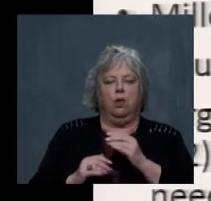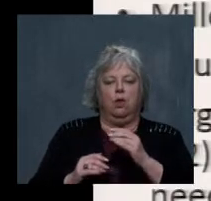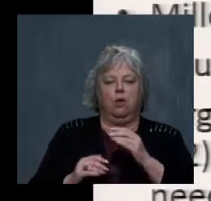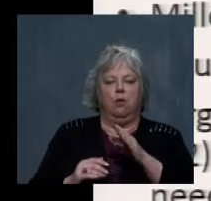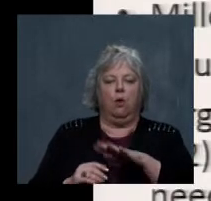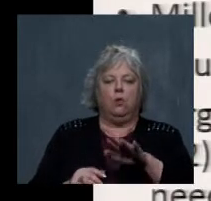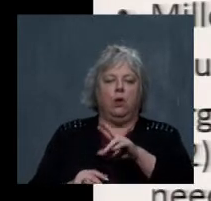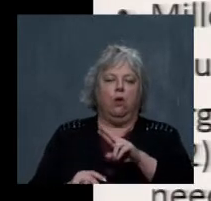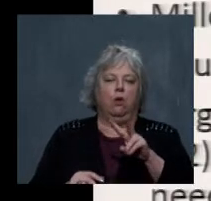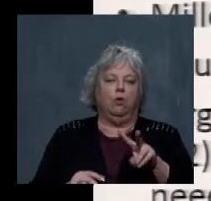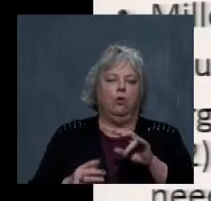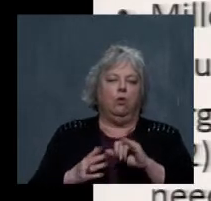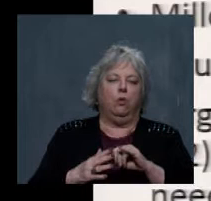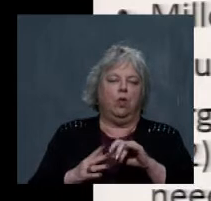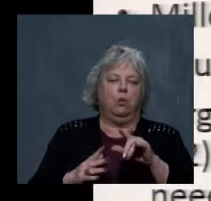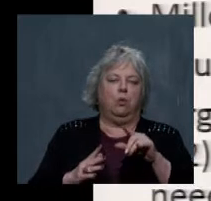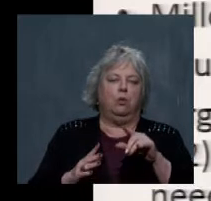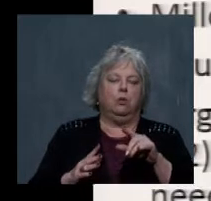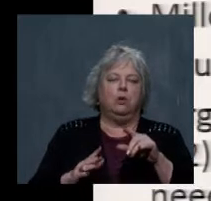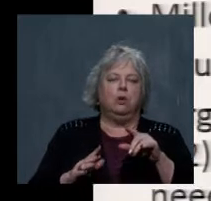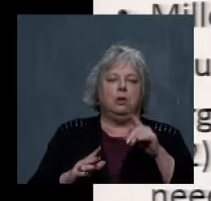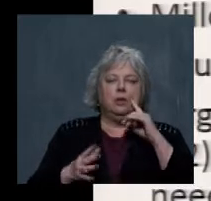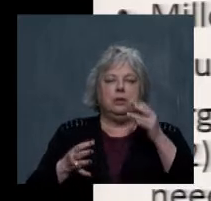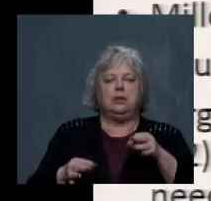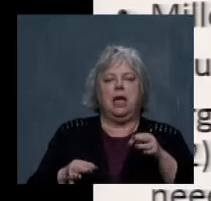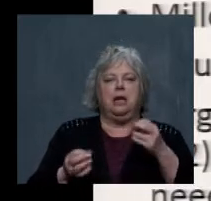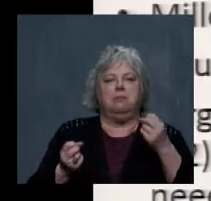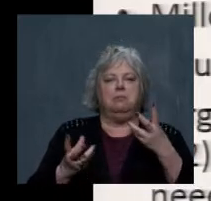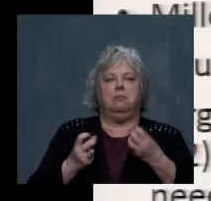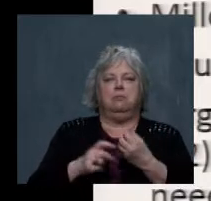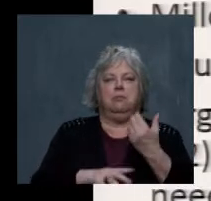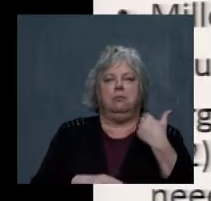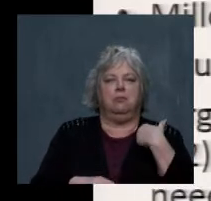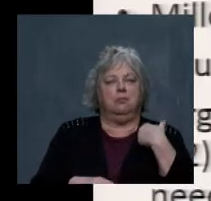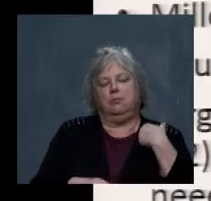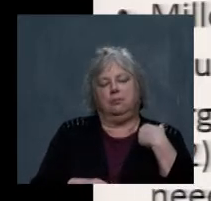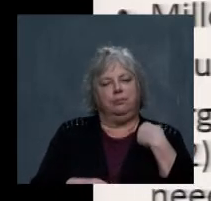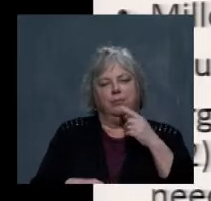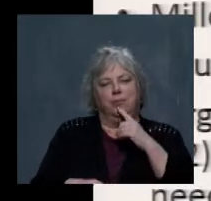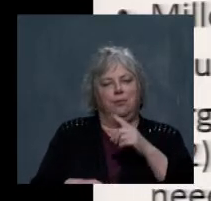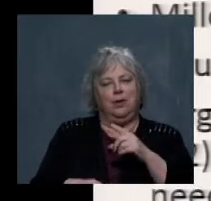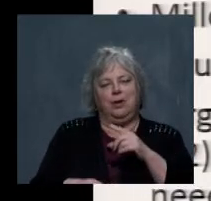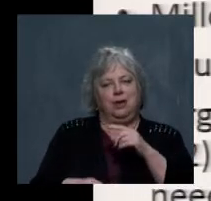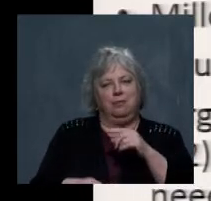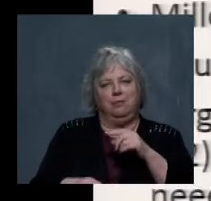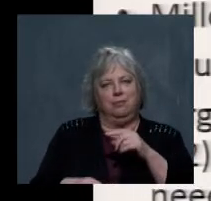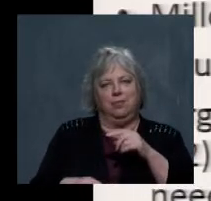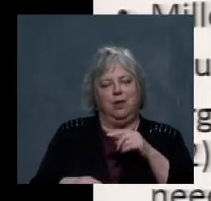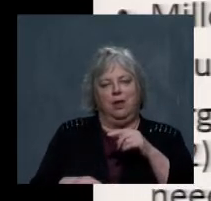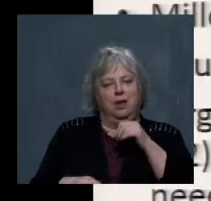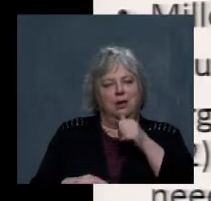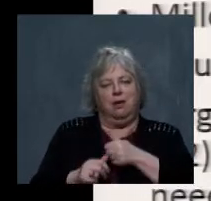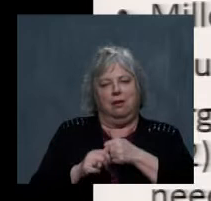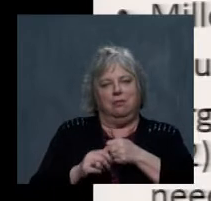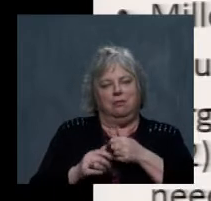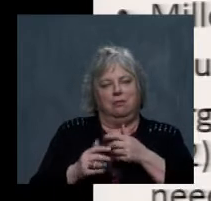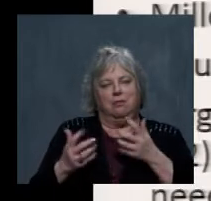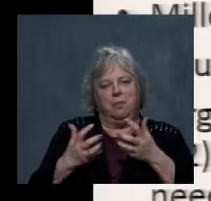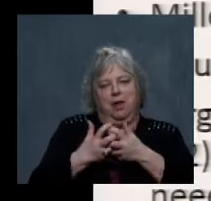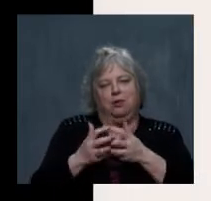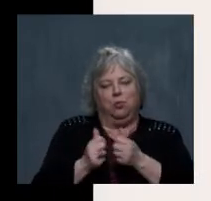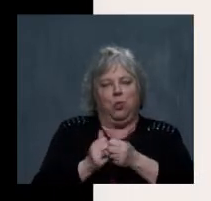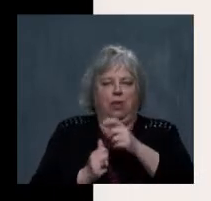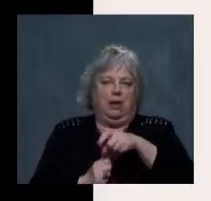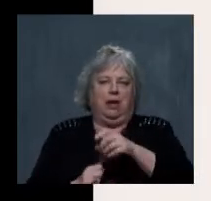spray painted out there, which were done years and years ago, really are misaligned to the needs of our future citizens.